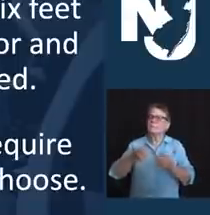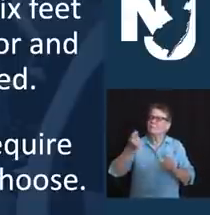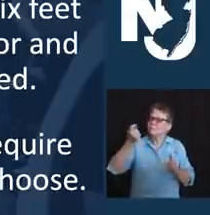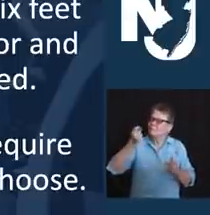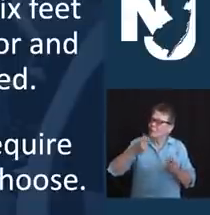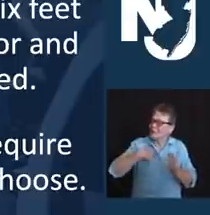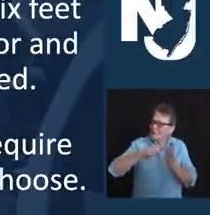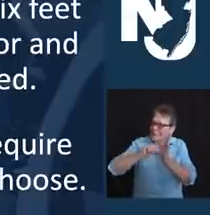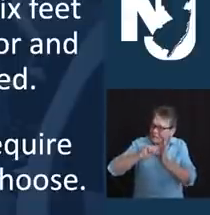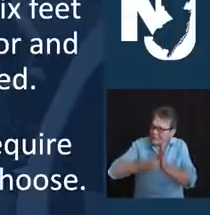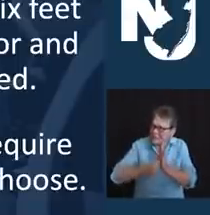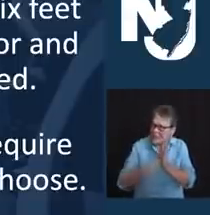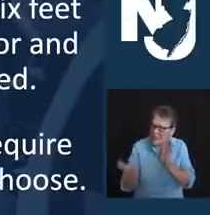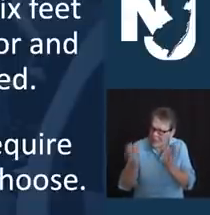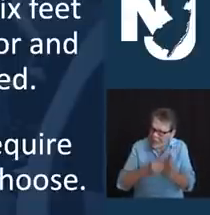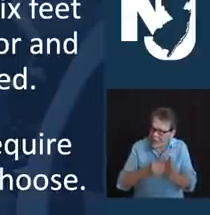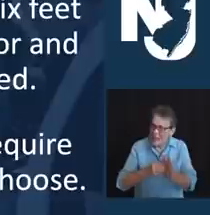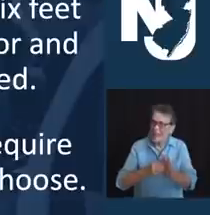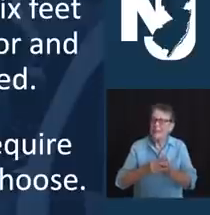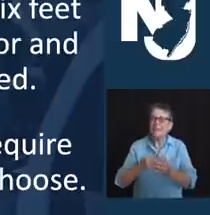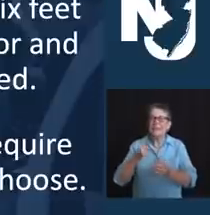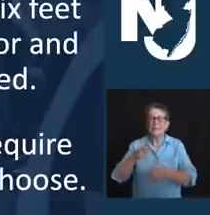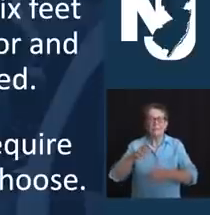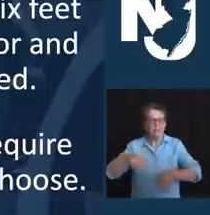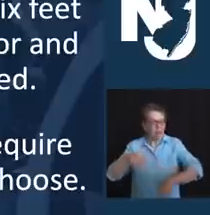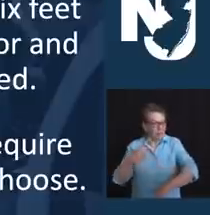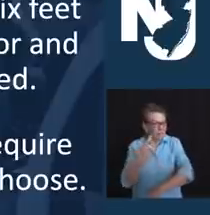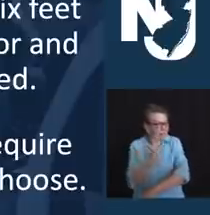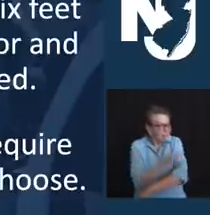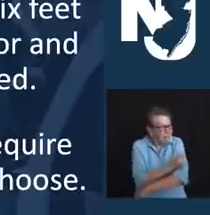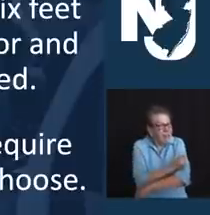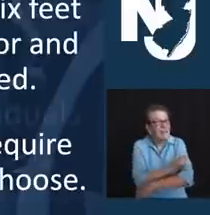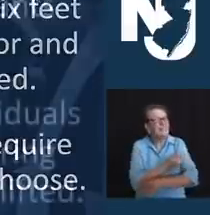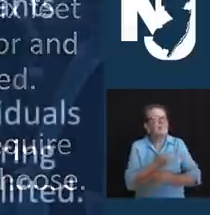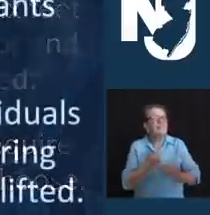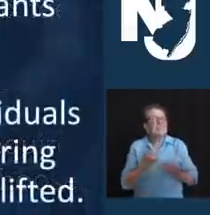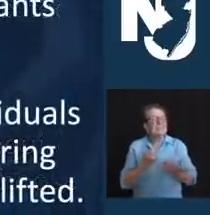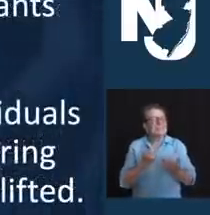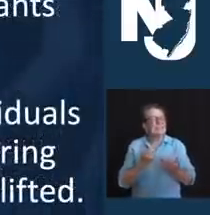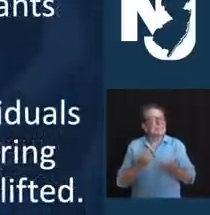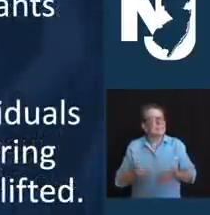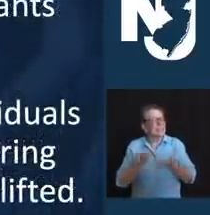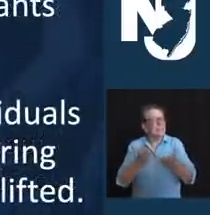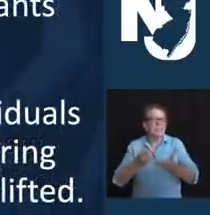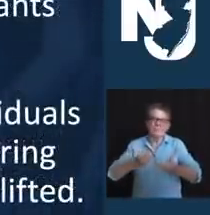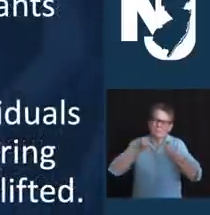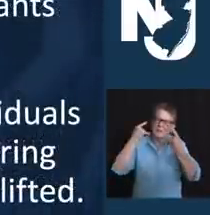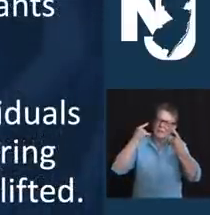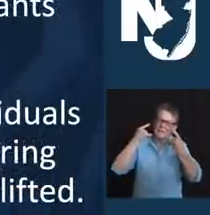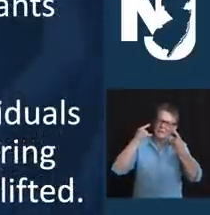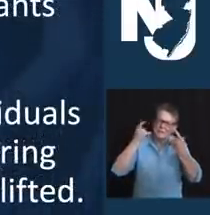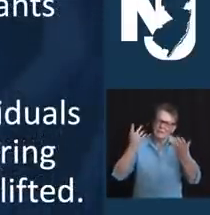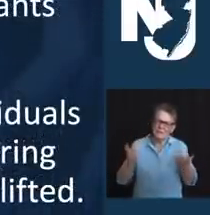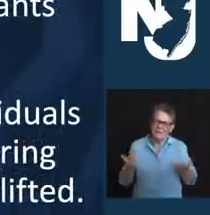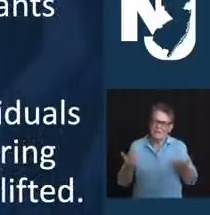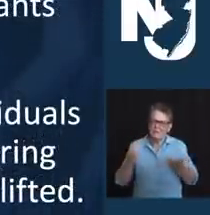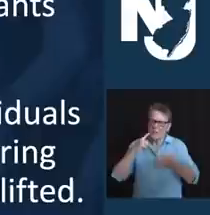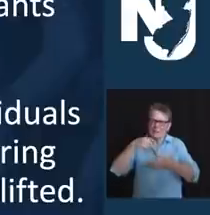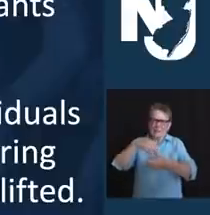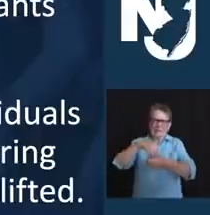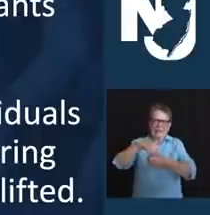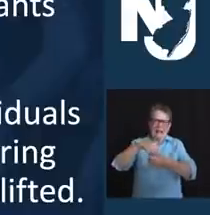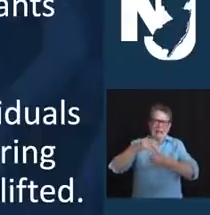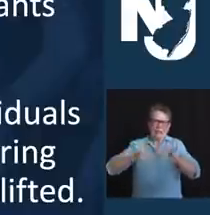masking, practice social distancing. And finally, for this Friday, dance floors at bars and restaurants